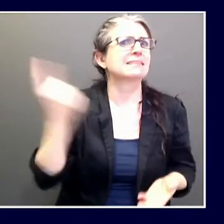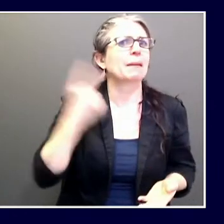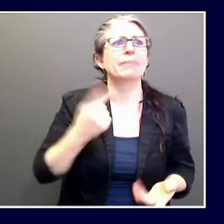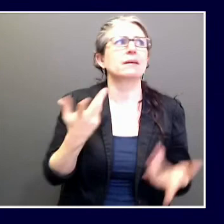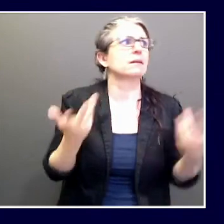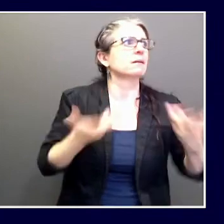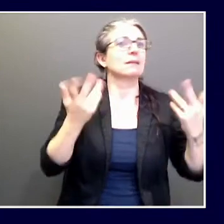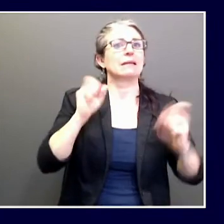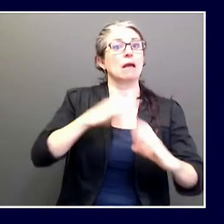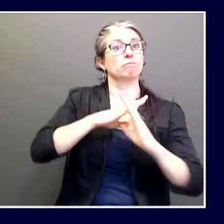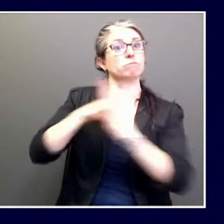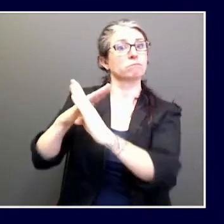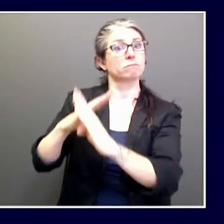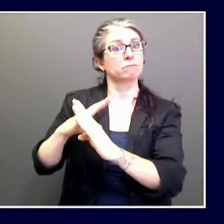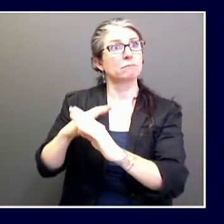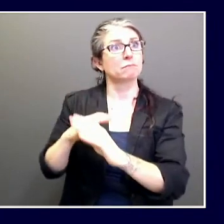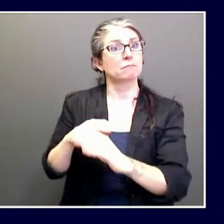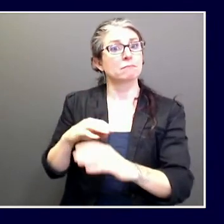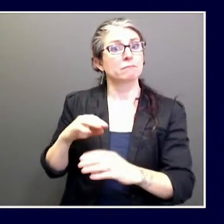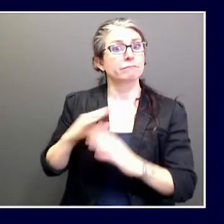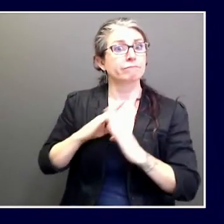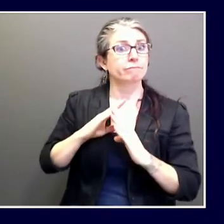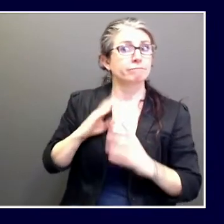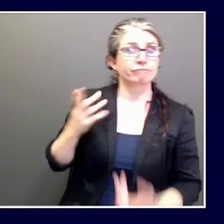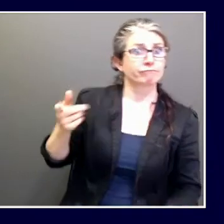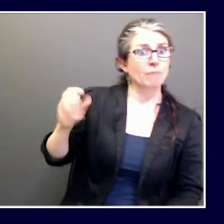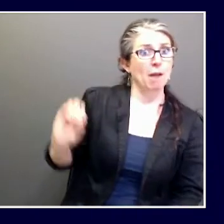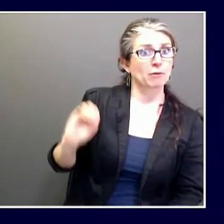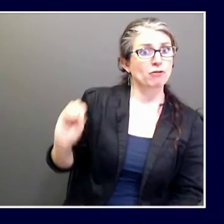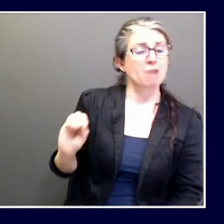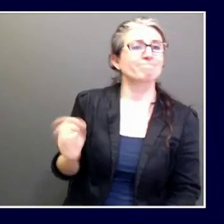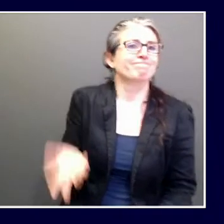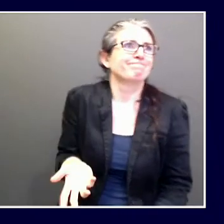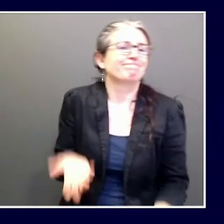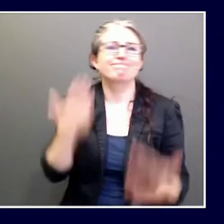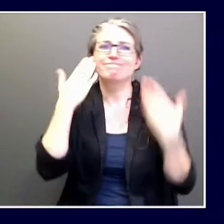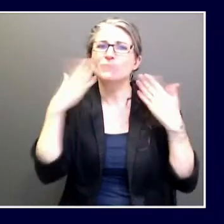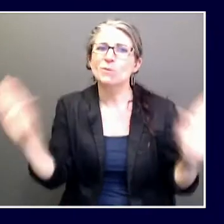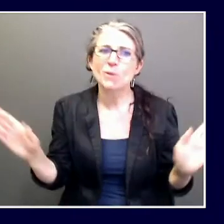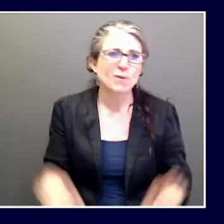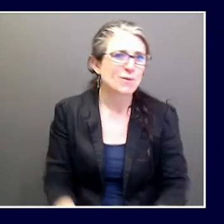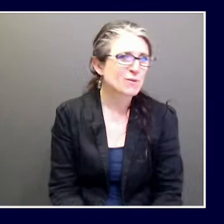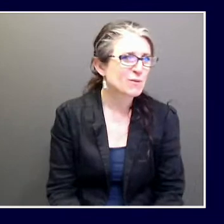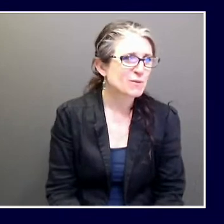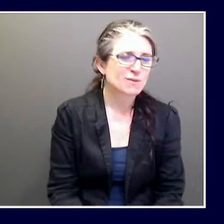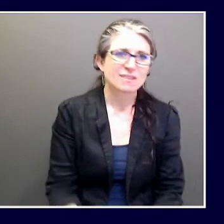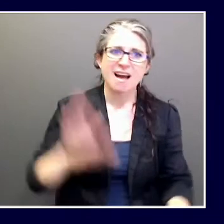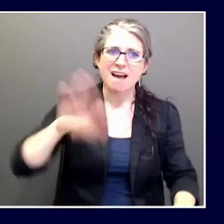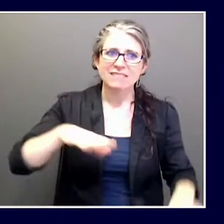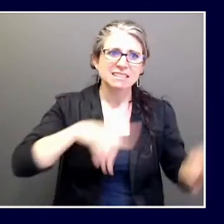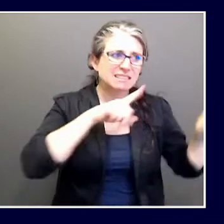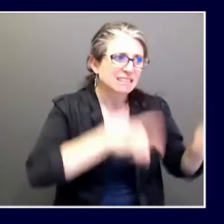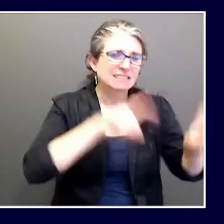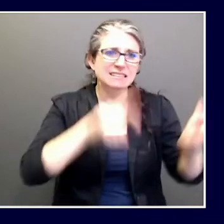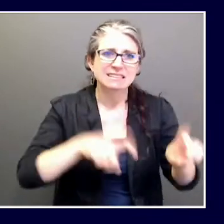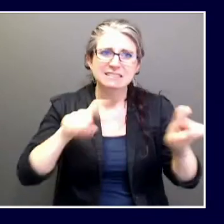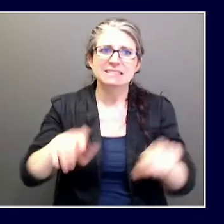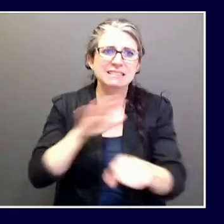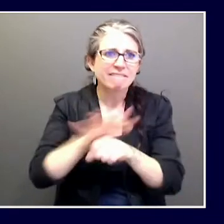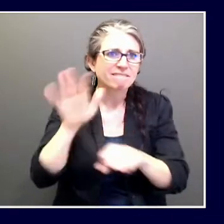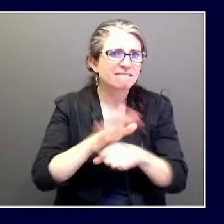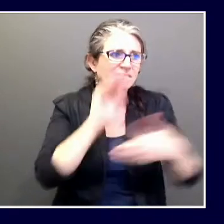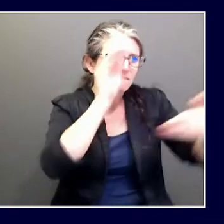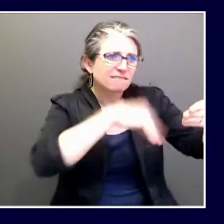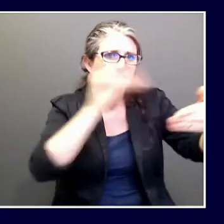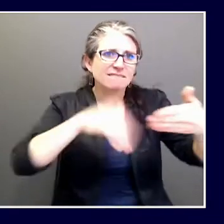work? There too, we need to wait for the data before we jump to any conclusions. Now, I want to touch on one thing